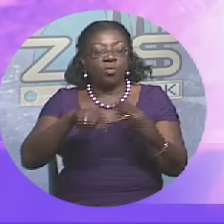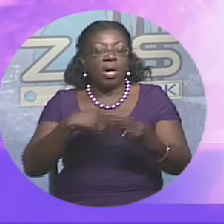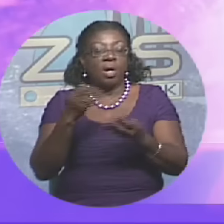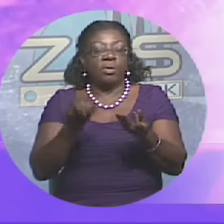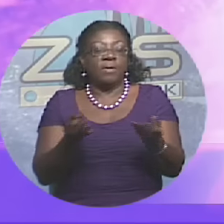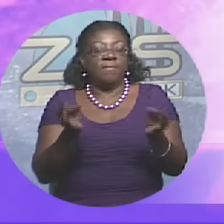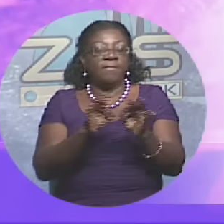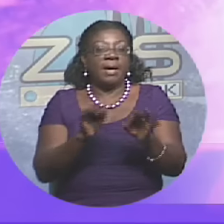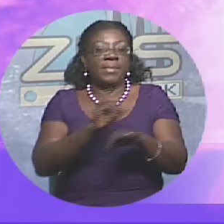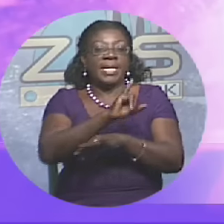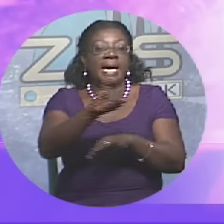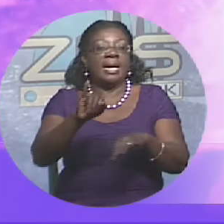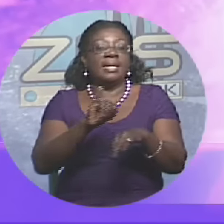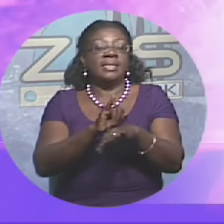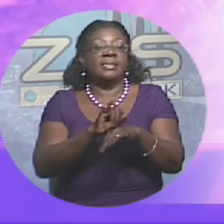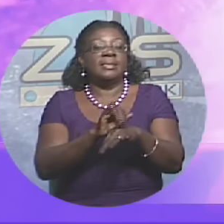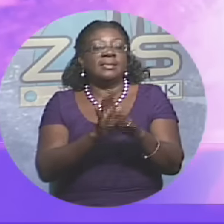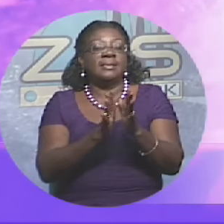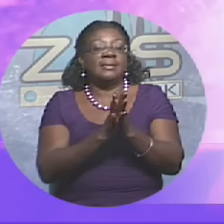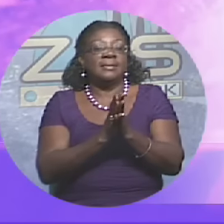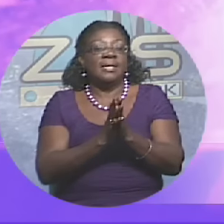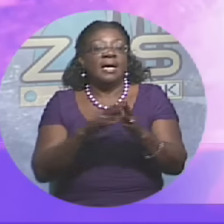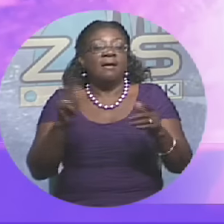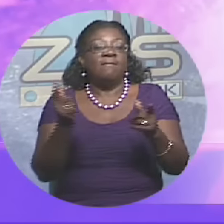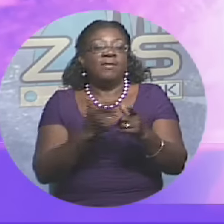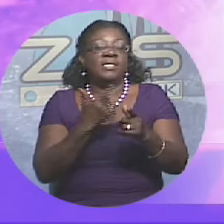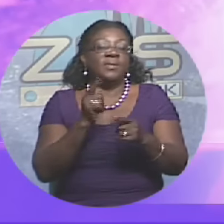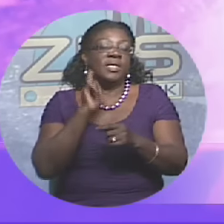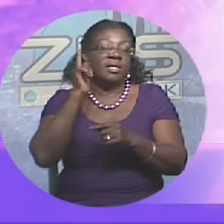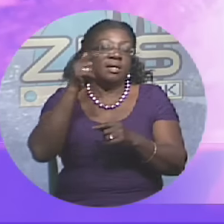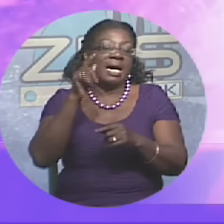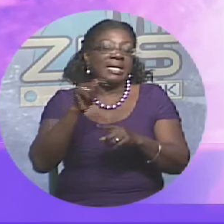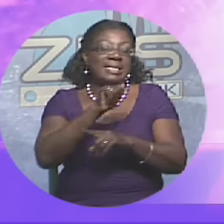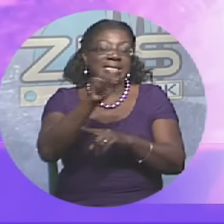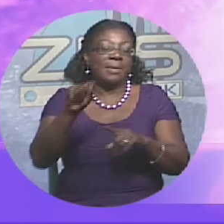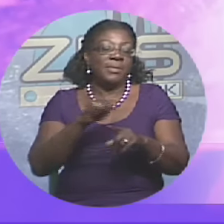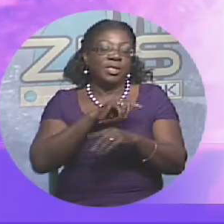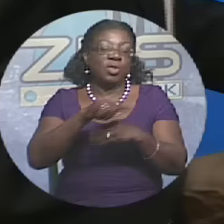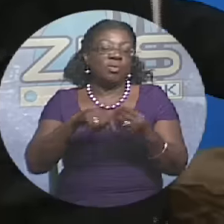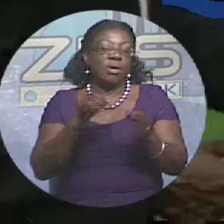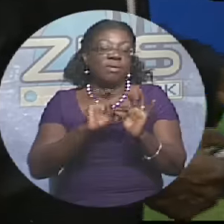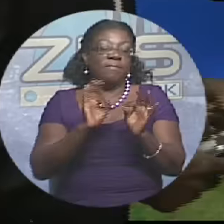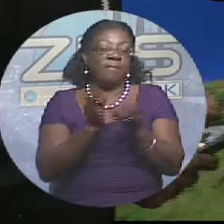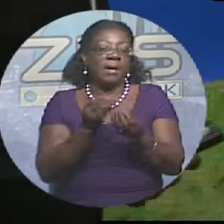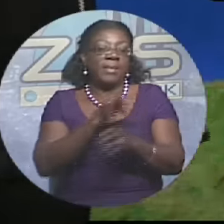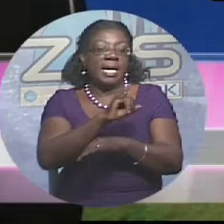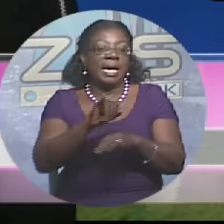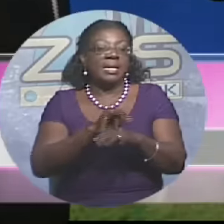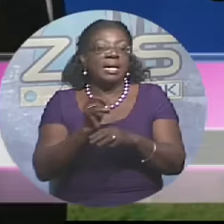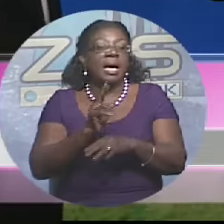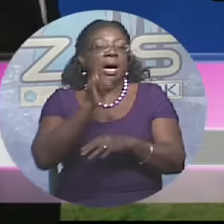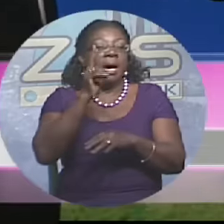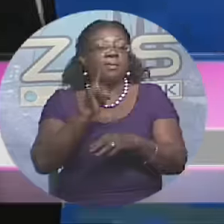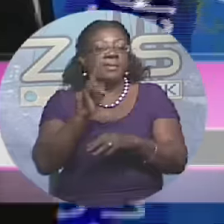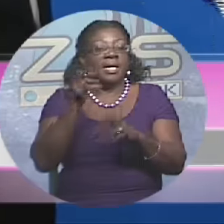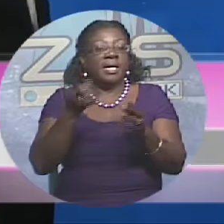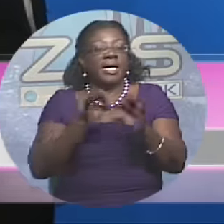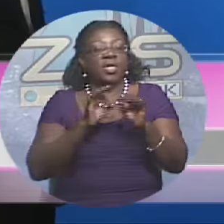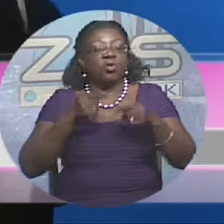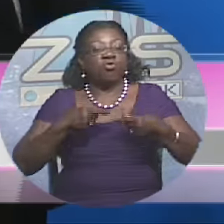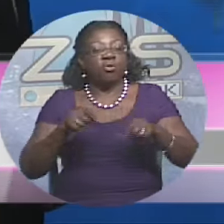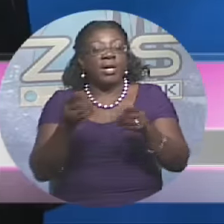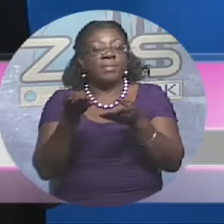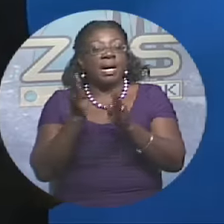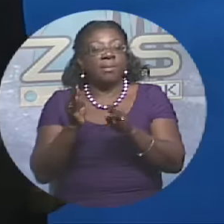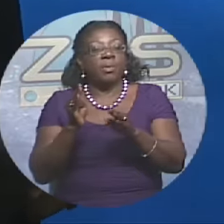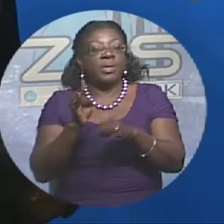guardian of the weather over there. Well, we're going to first of all take a look at those temperatures around the Family Islands, and up there in Freeport, Grand Bahama,